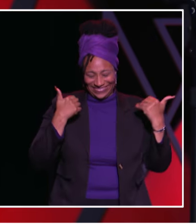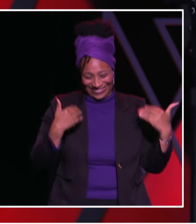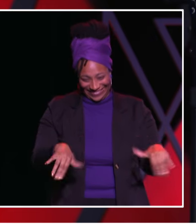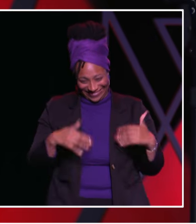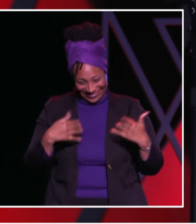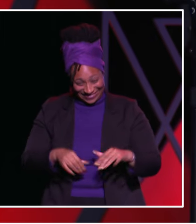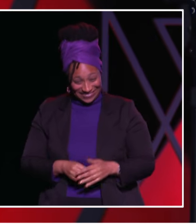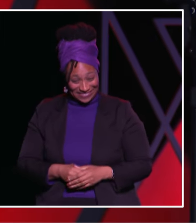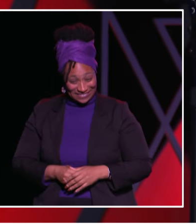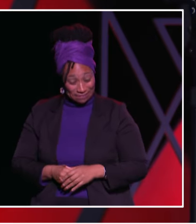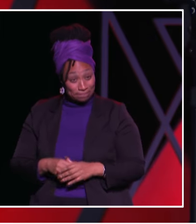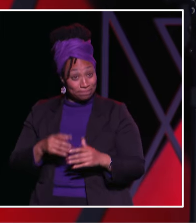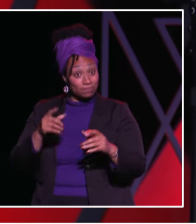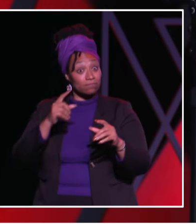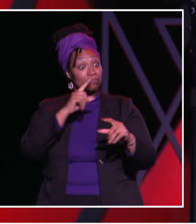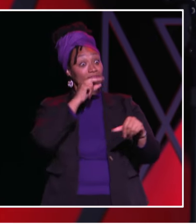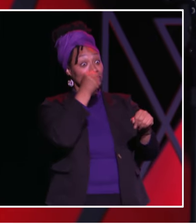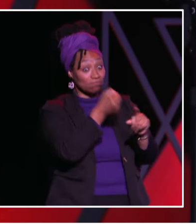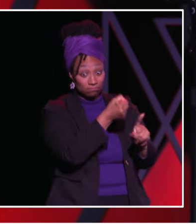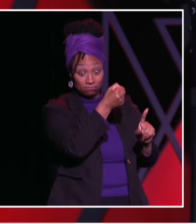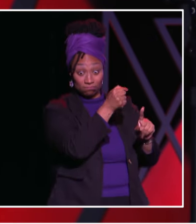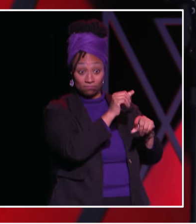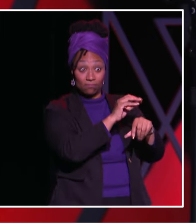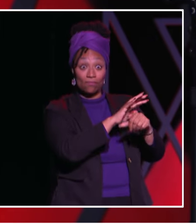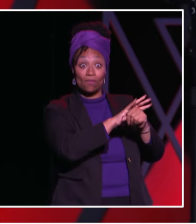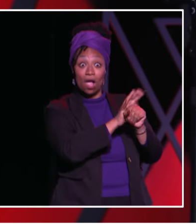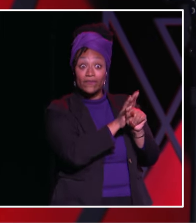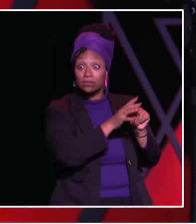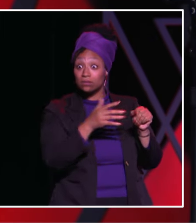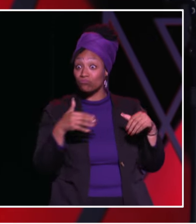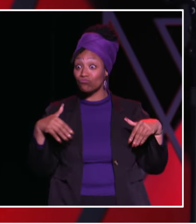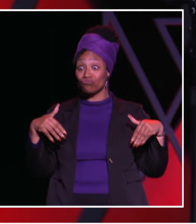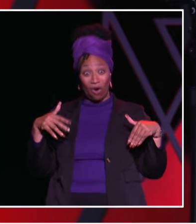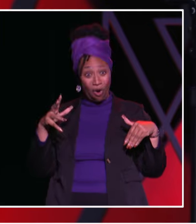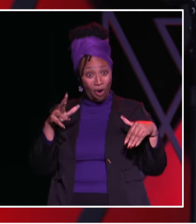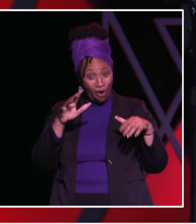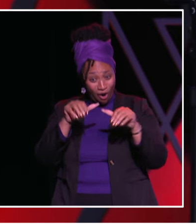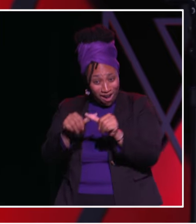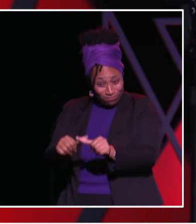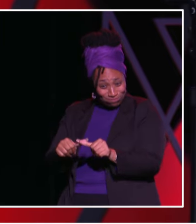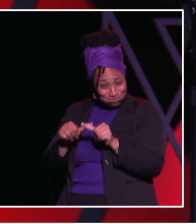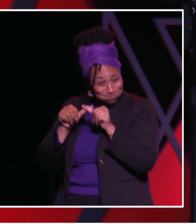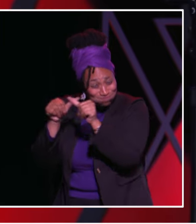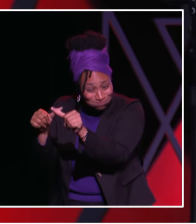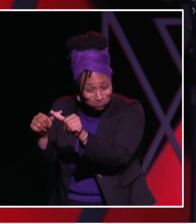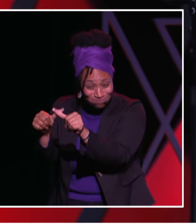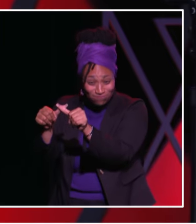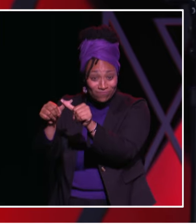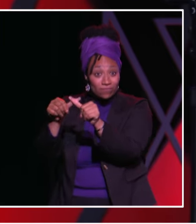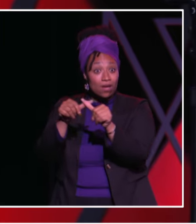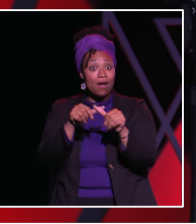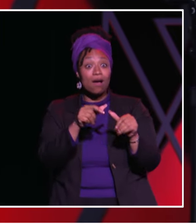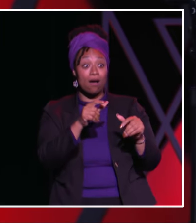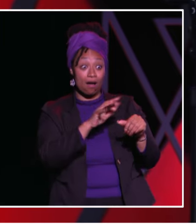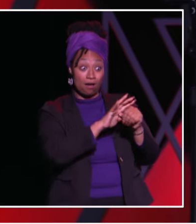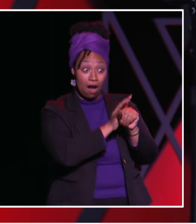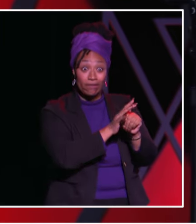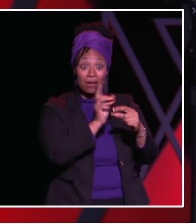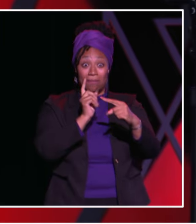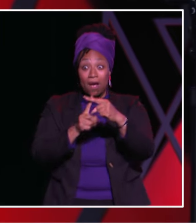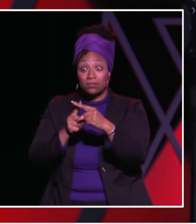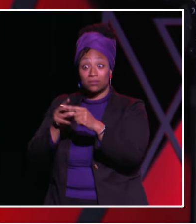from the pandemic, but also a fire. That's why we brought back the Mayor's Arts Award